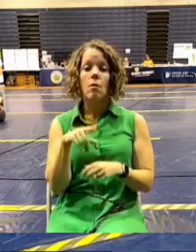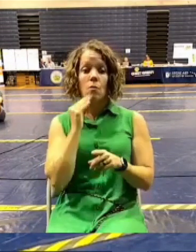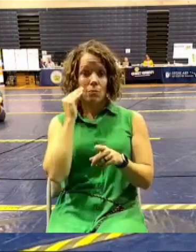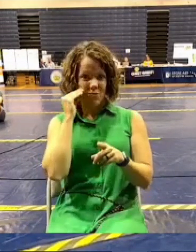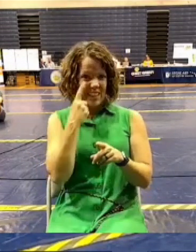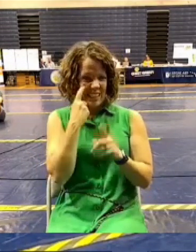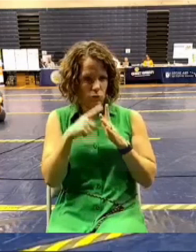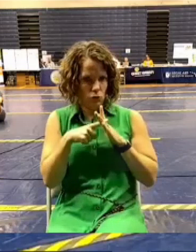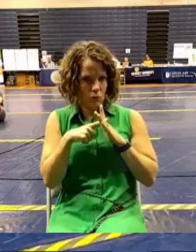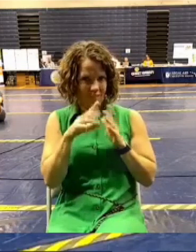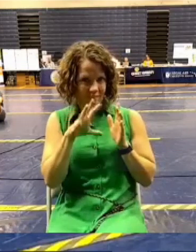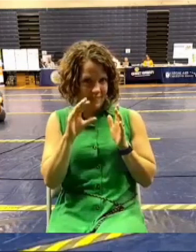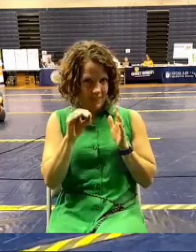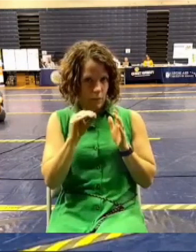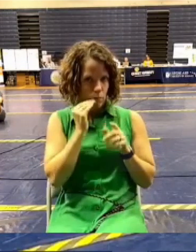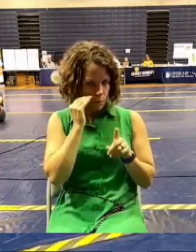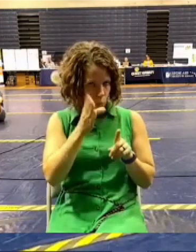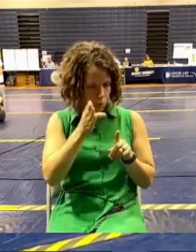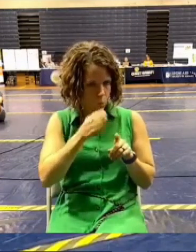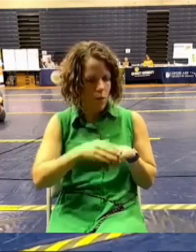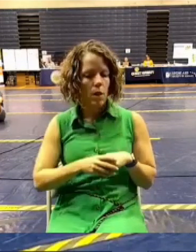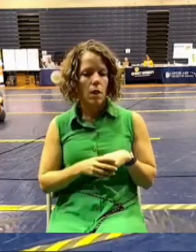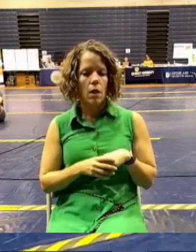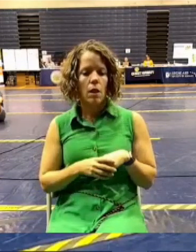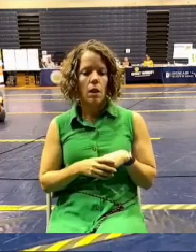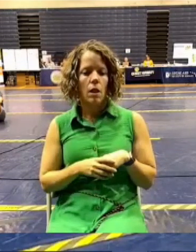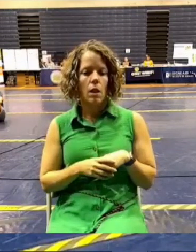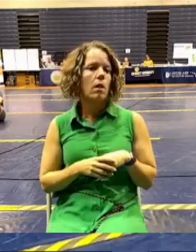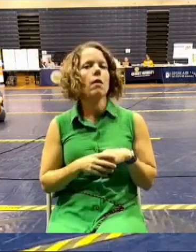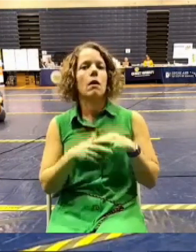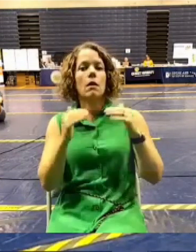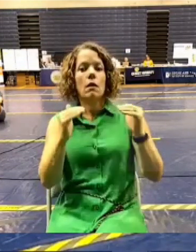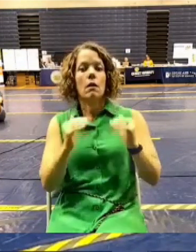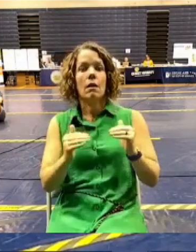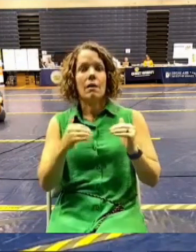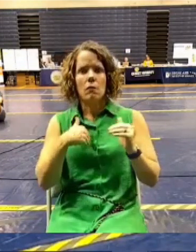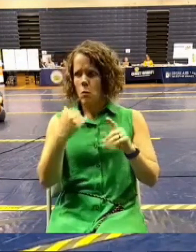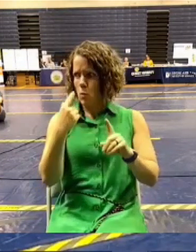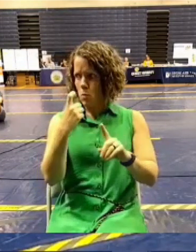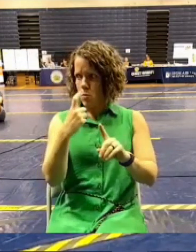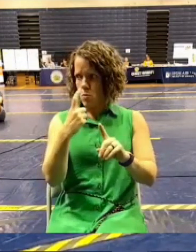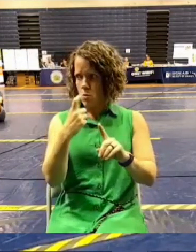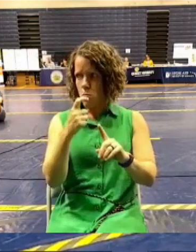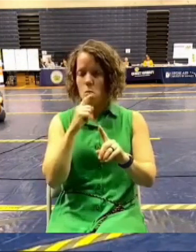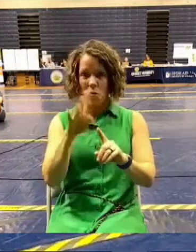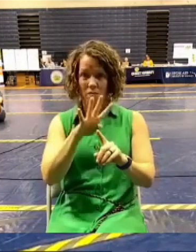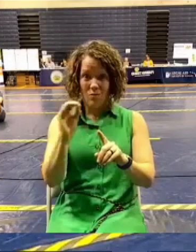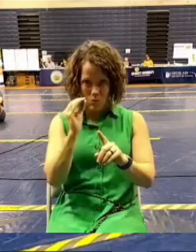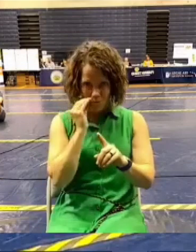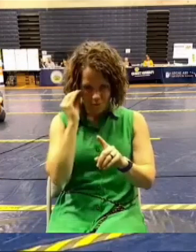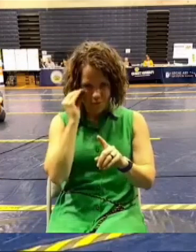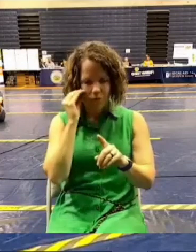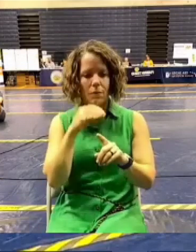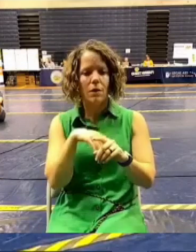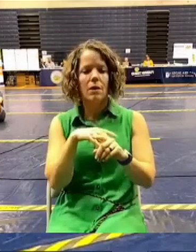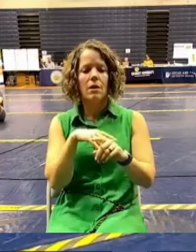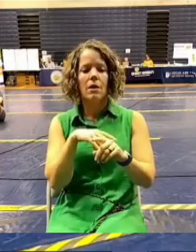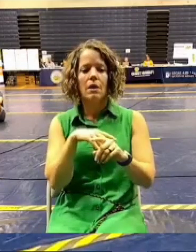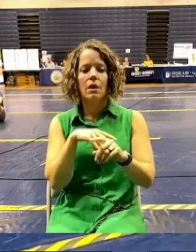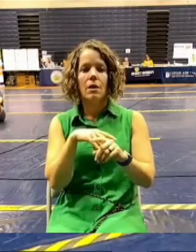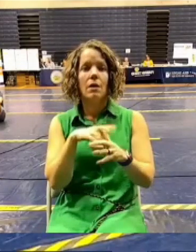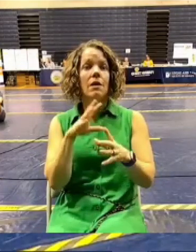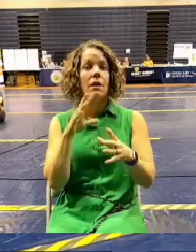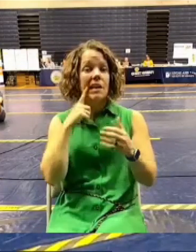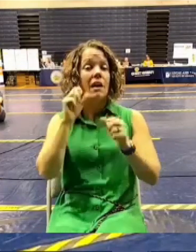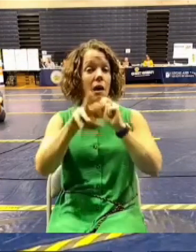Forgivable ADU program to be initiated very soon, 40 units. That brings us up